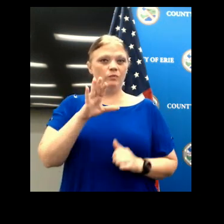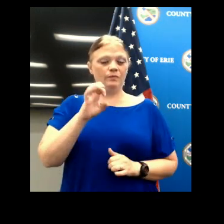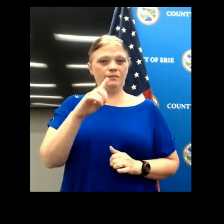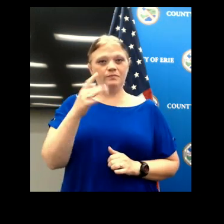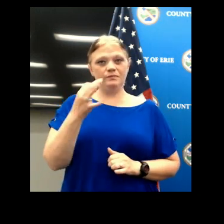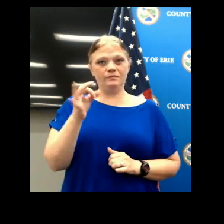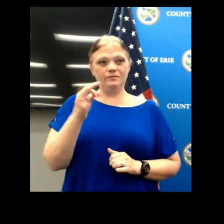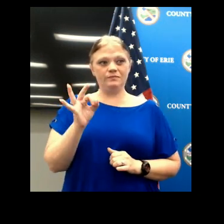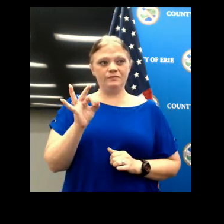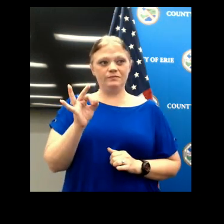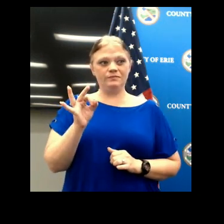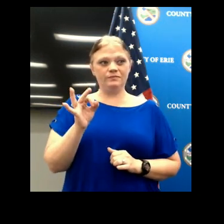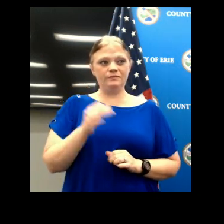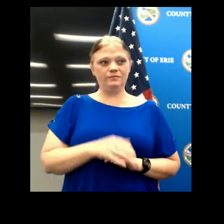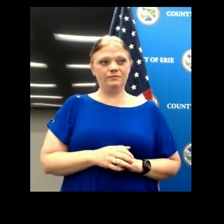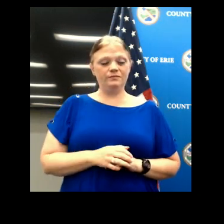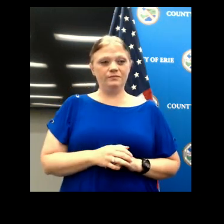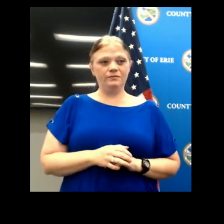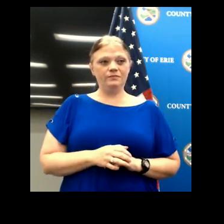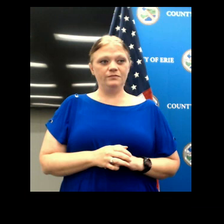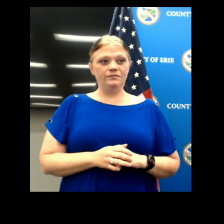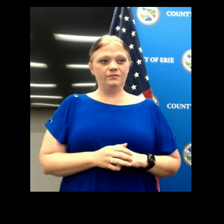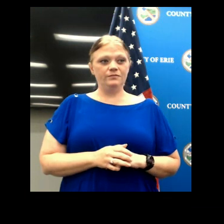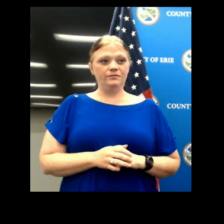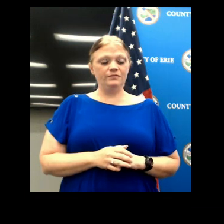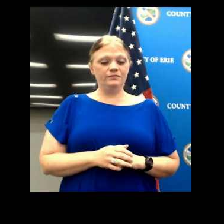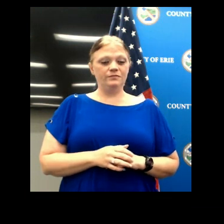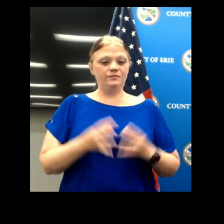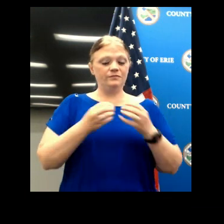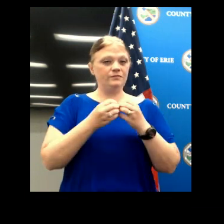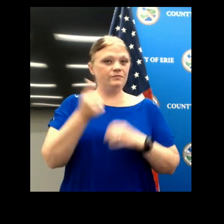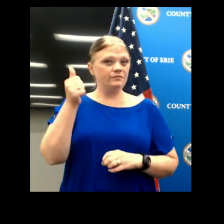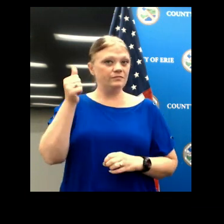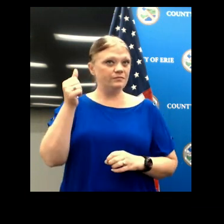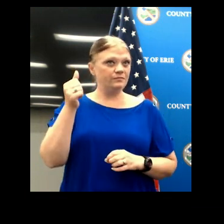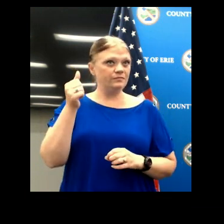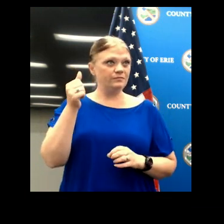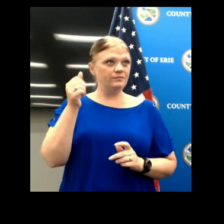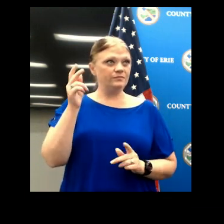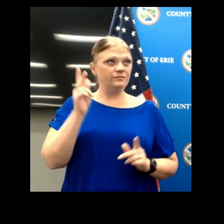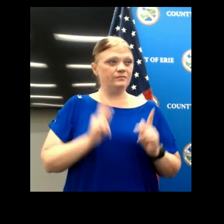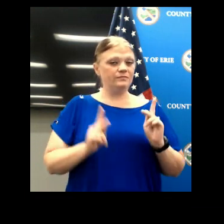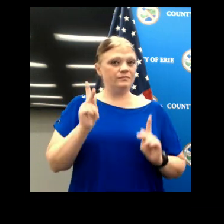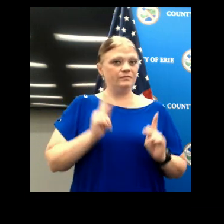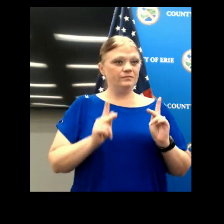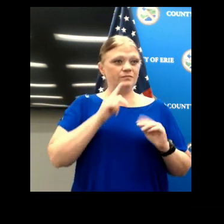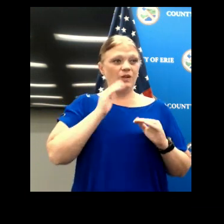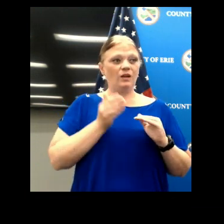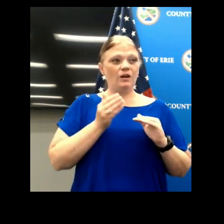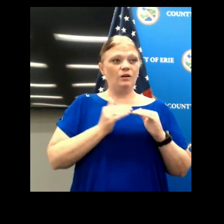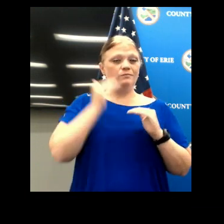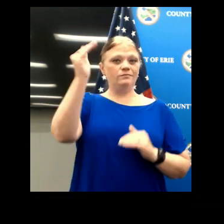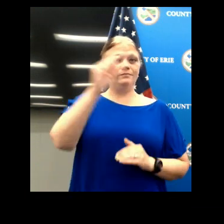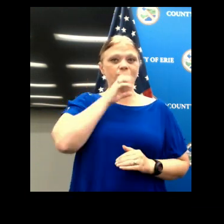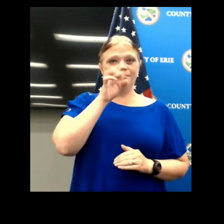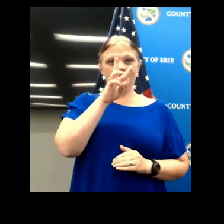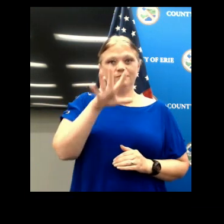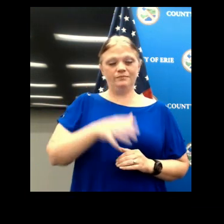COVID-19. And the majority of individuals, though, are over the age of